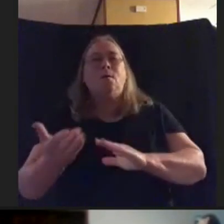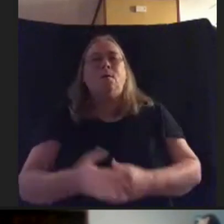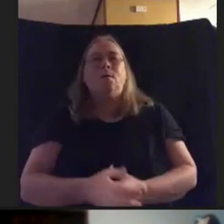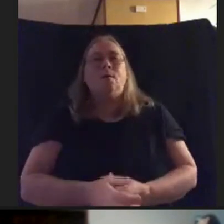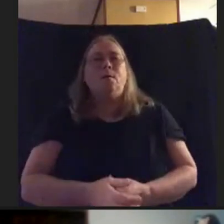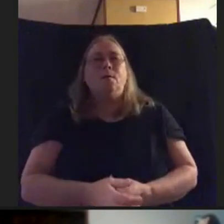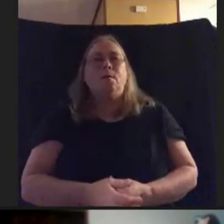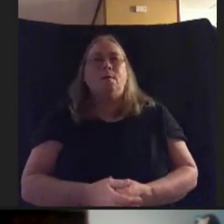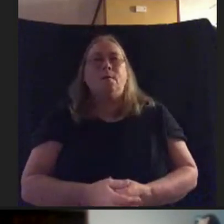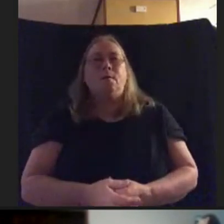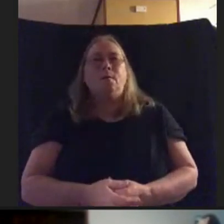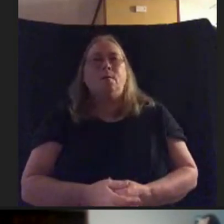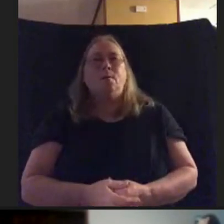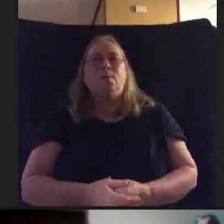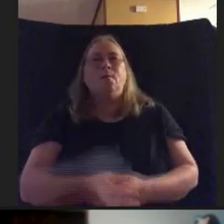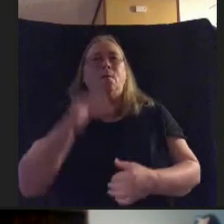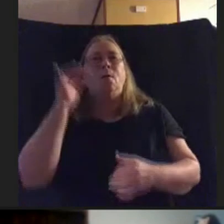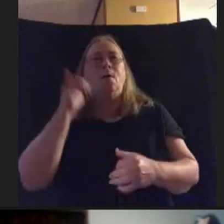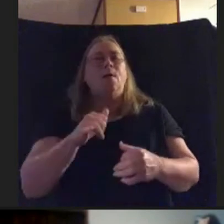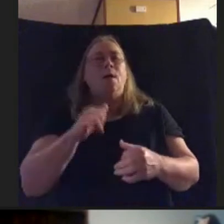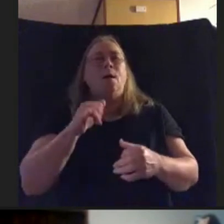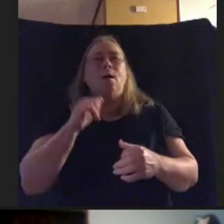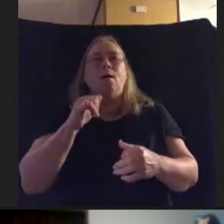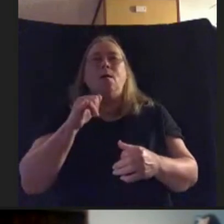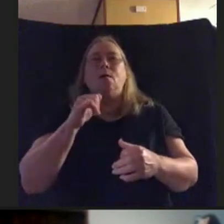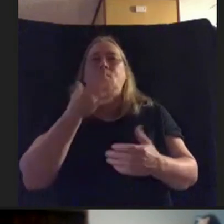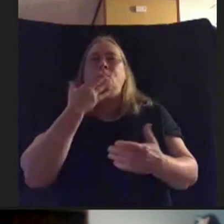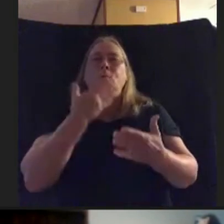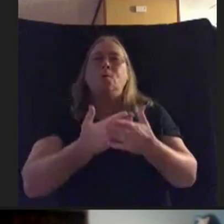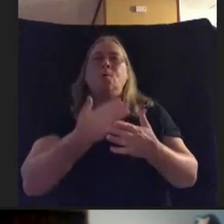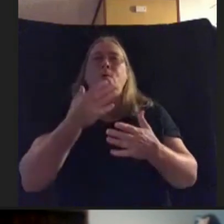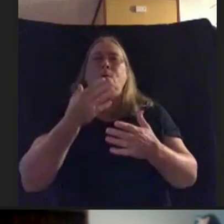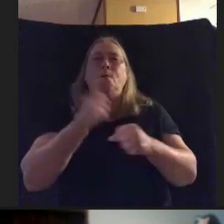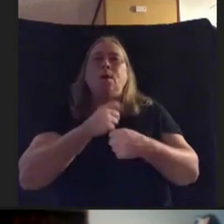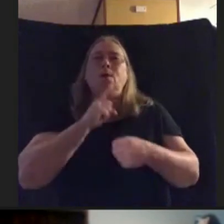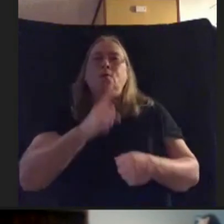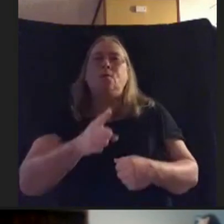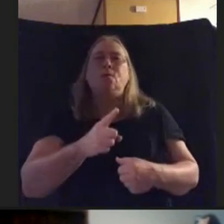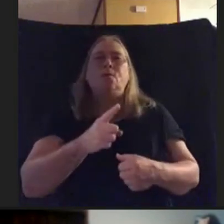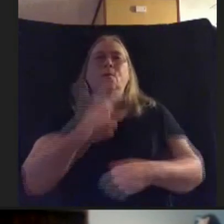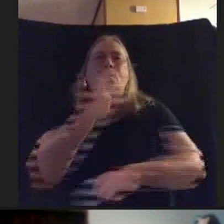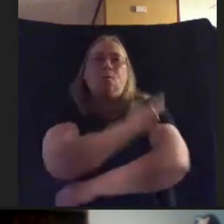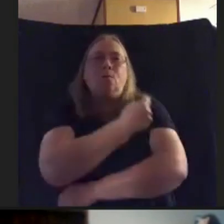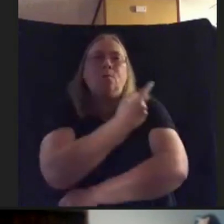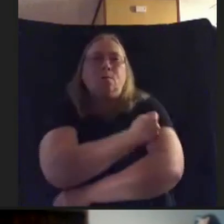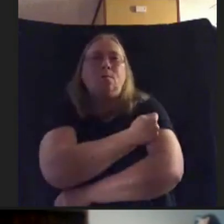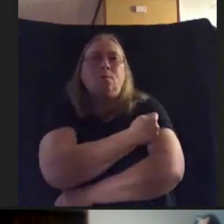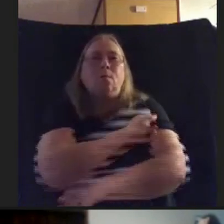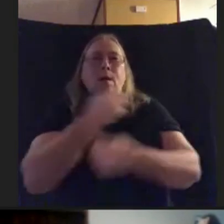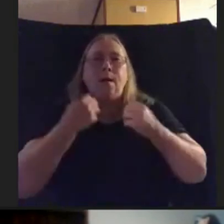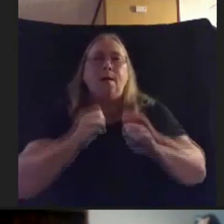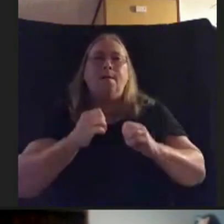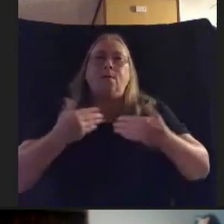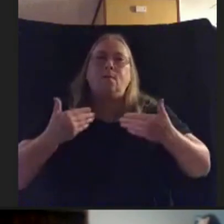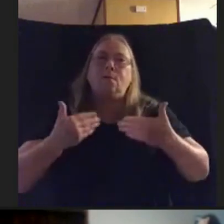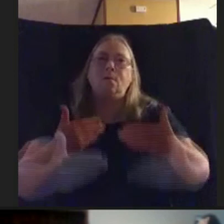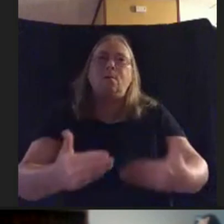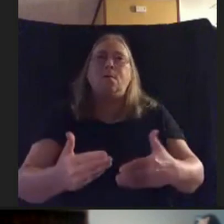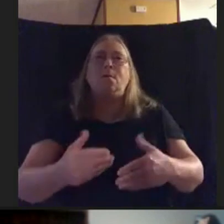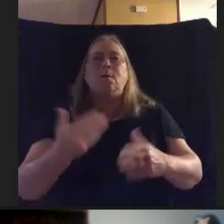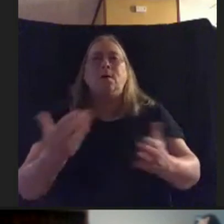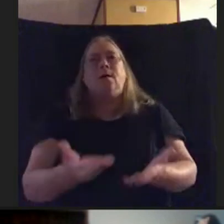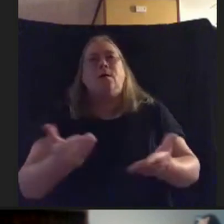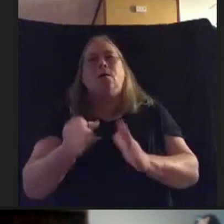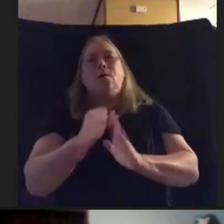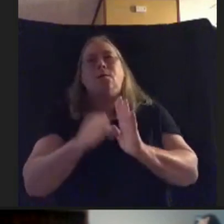raining, when it's cold, every day to try to make sure that we get this vaccination effort moving forward in the state of Mississippi. So I really